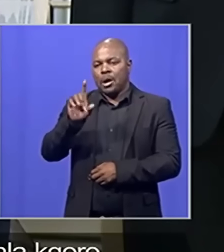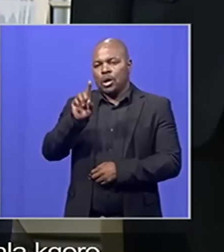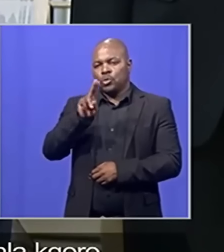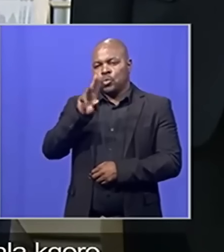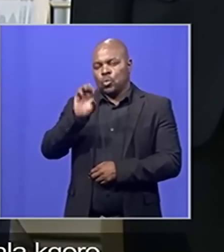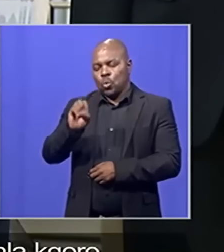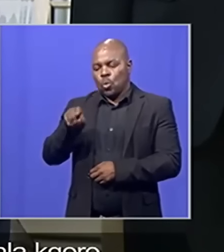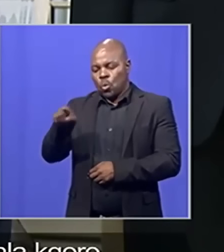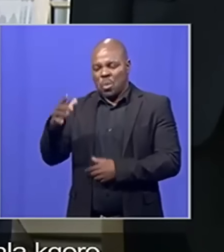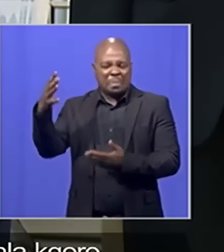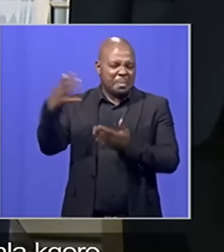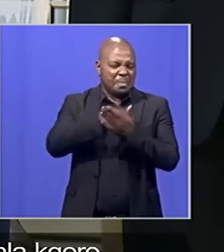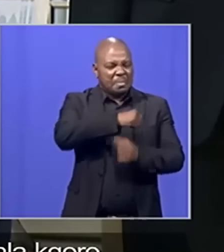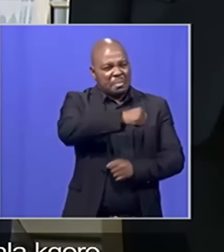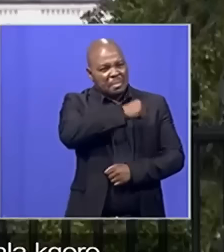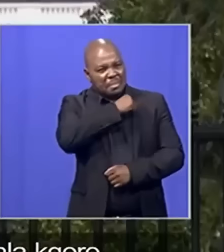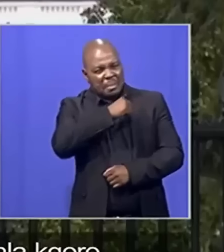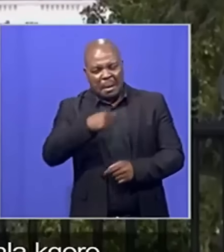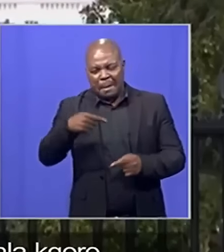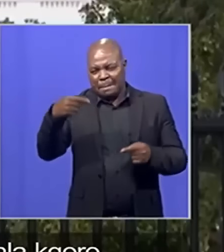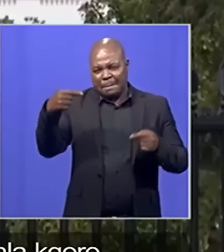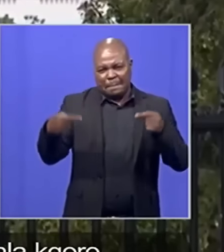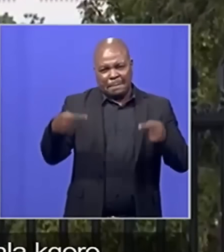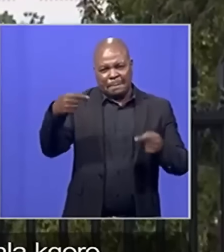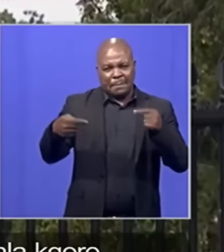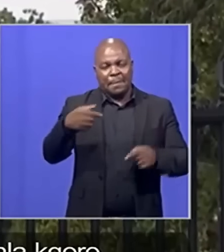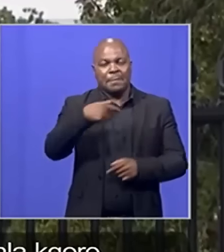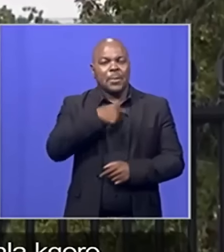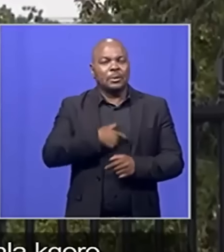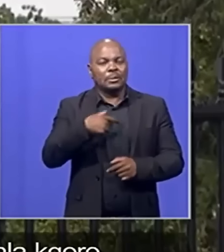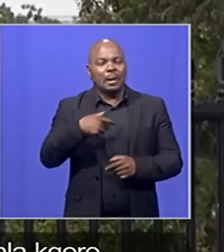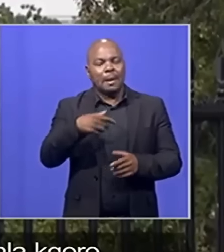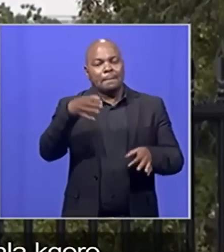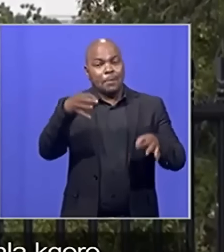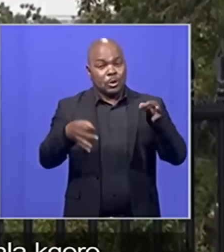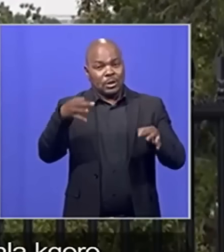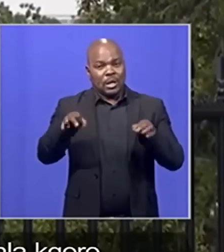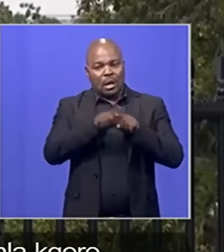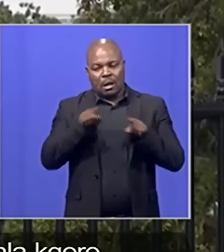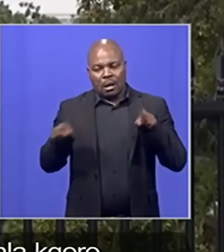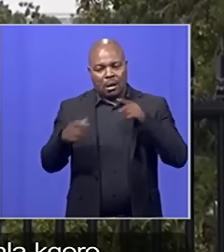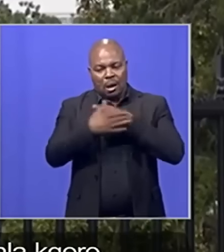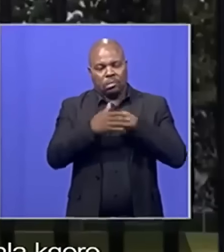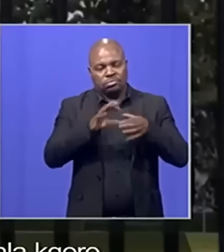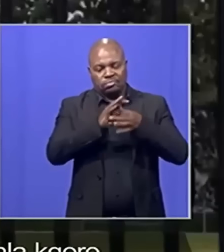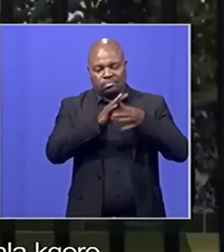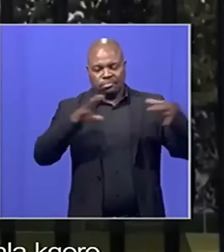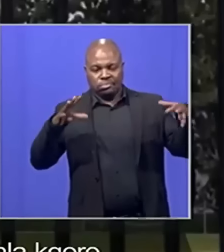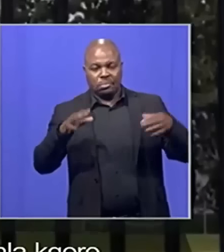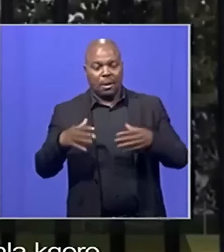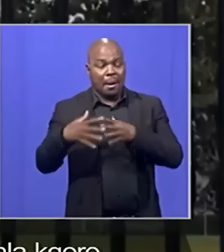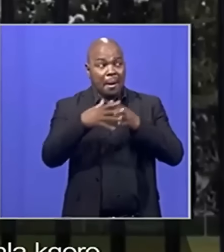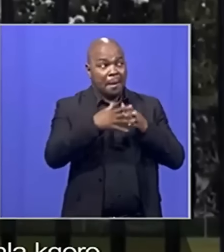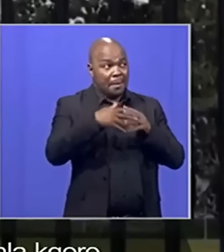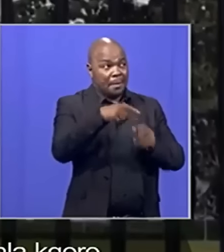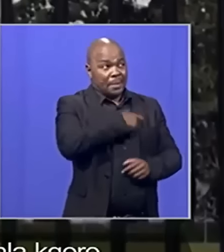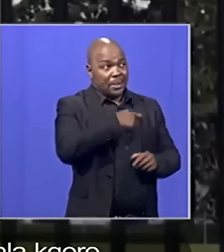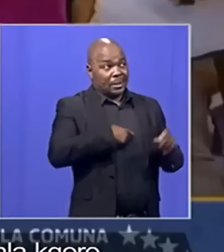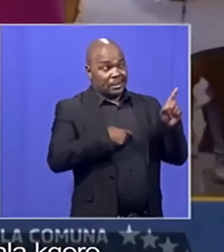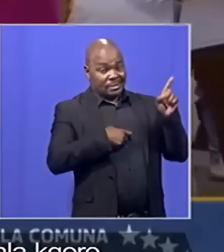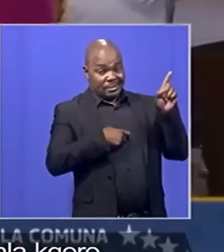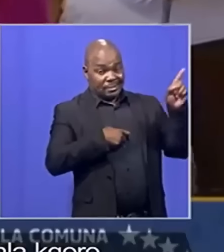le dikgogakgogano tša sepolotiki tšeo di sentšego setswalle kwano magareng ga dinaga tše ka bobedi. Mopresidente wa Amerika Donald Trump